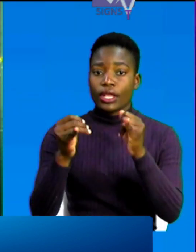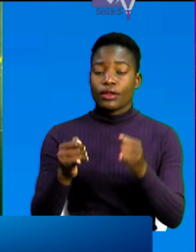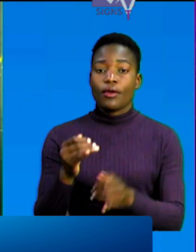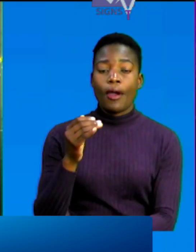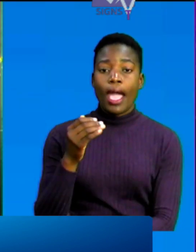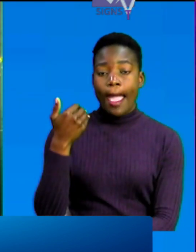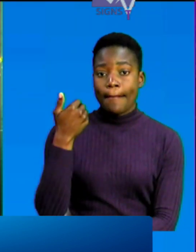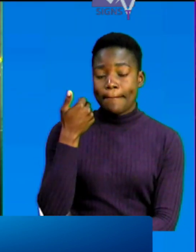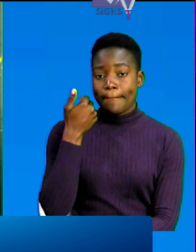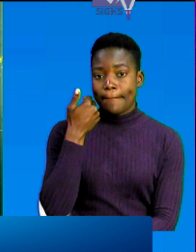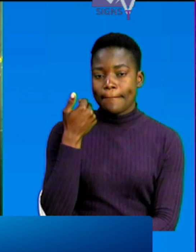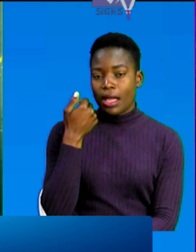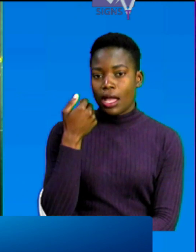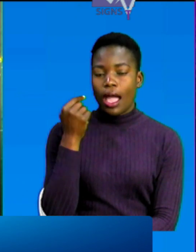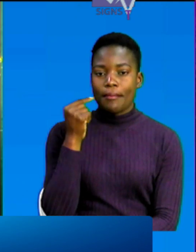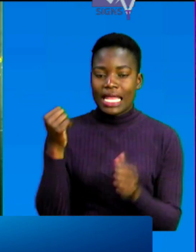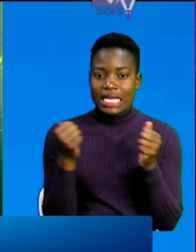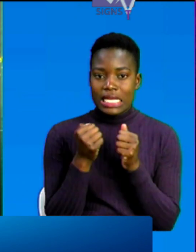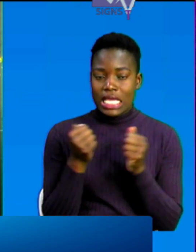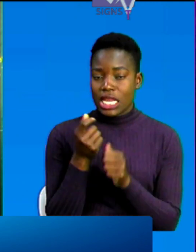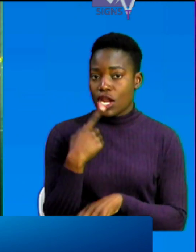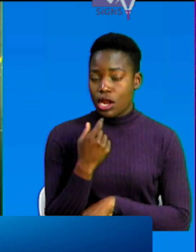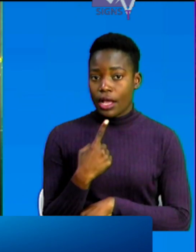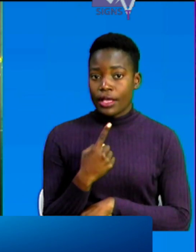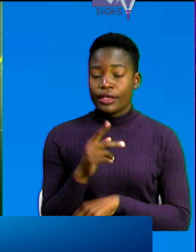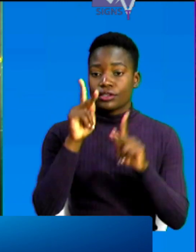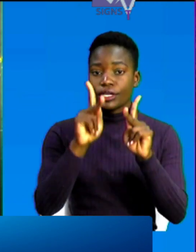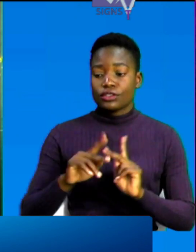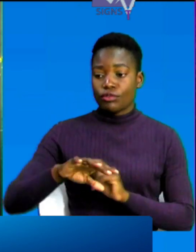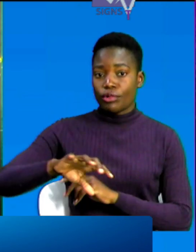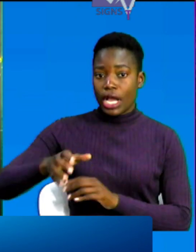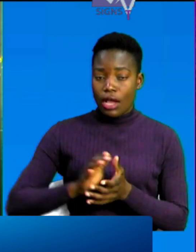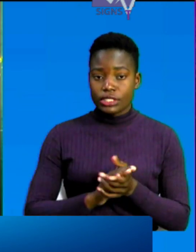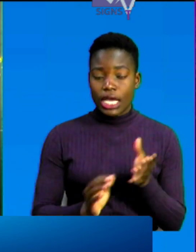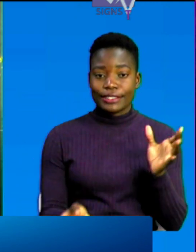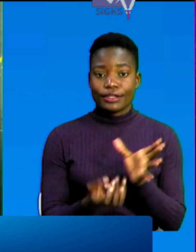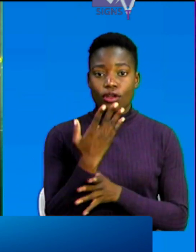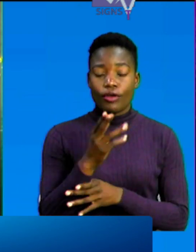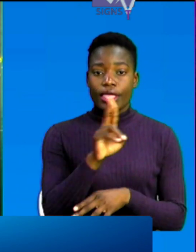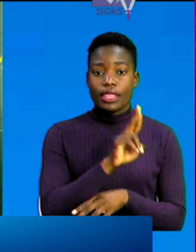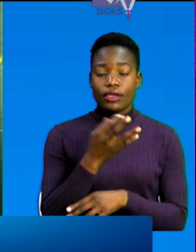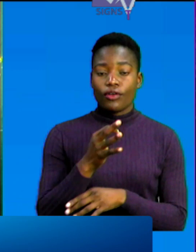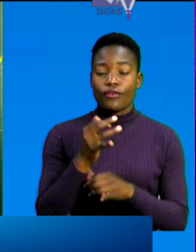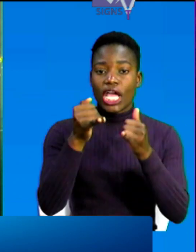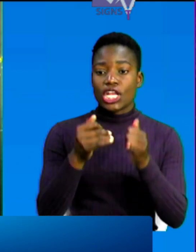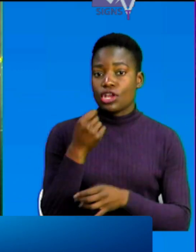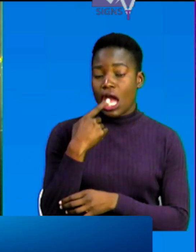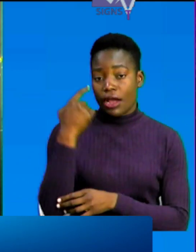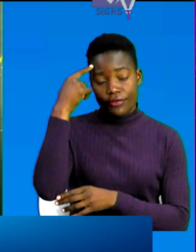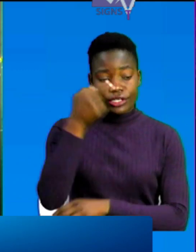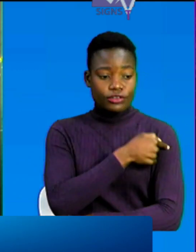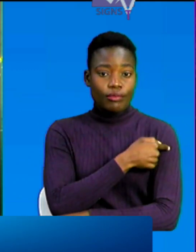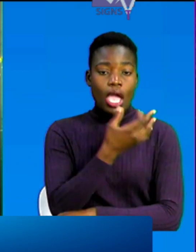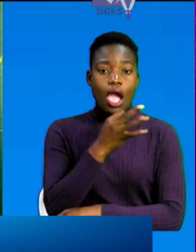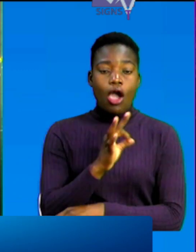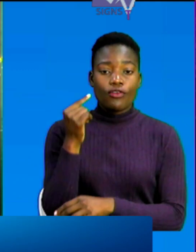Malaria drug, war on malaria gets a major boost. Now, Kisumu County has rolled out the use of a new drug for the treatment of